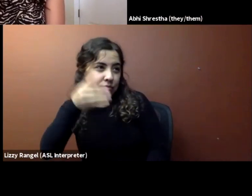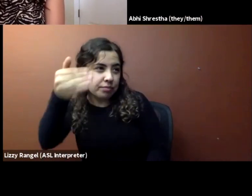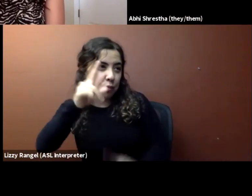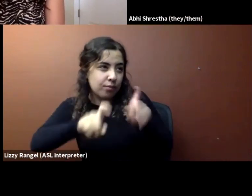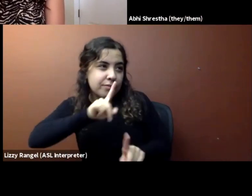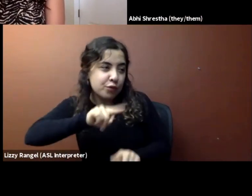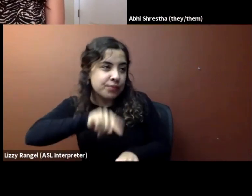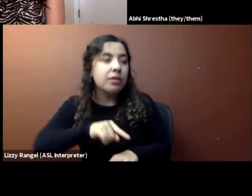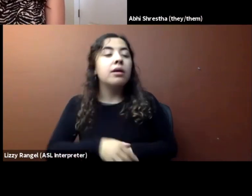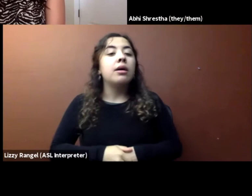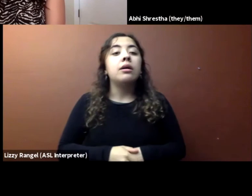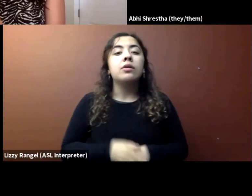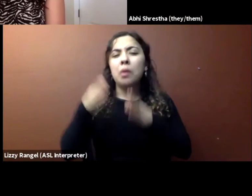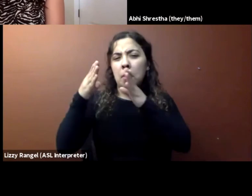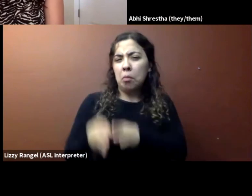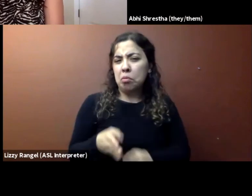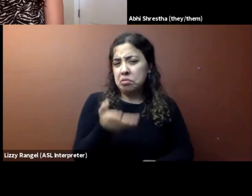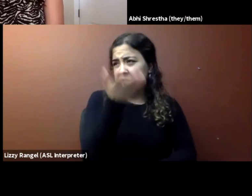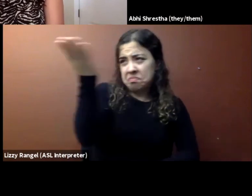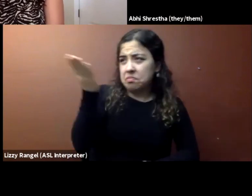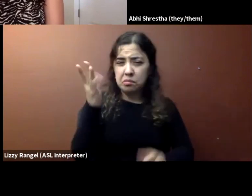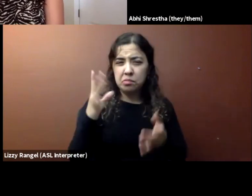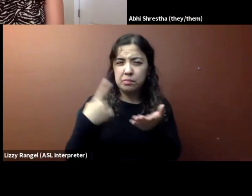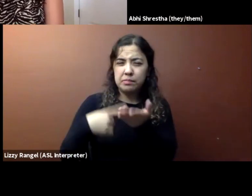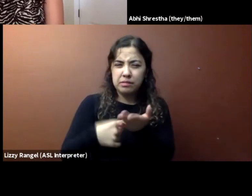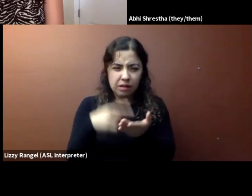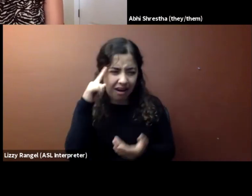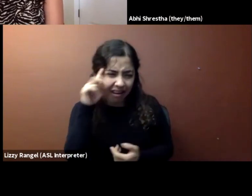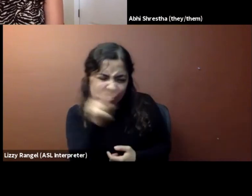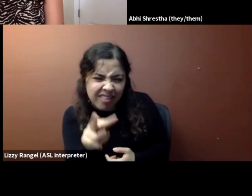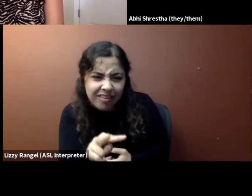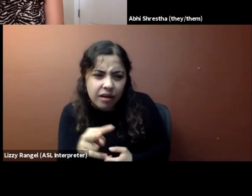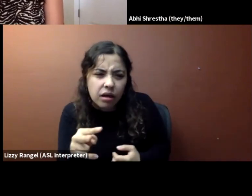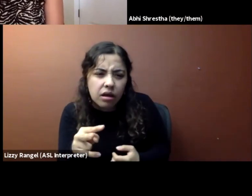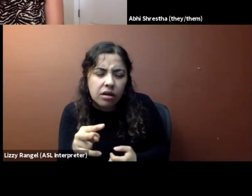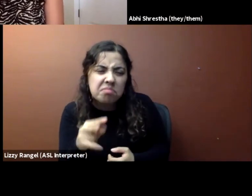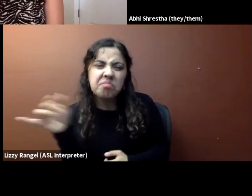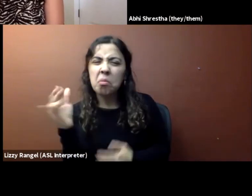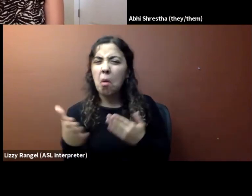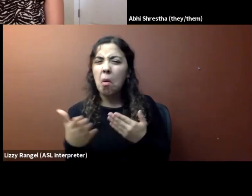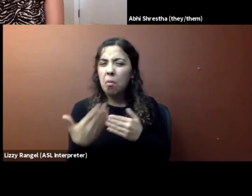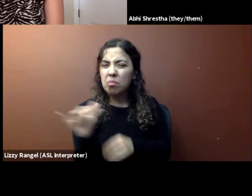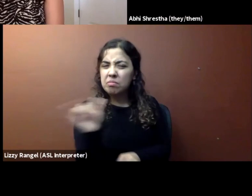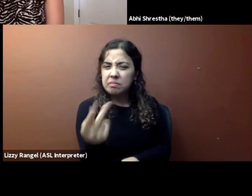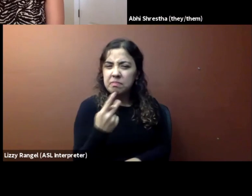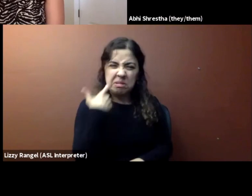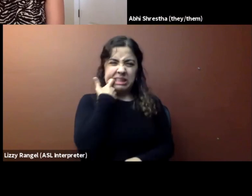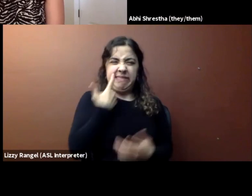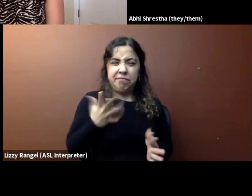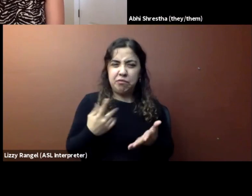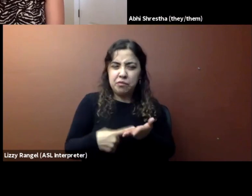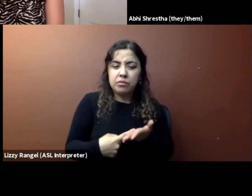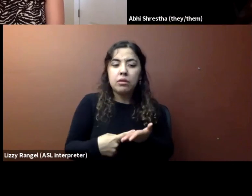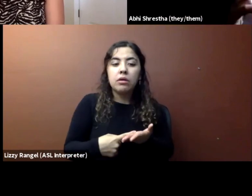So someone was talking about, I think this lines in work with what we were just talking about. How do you